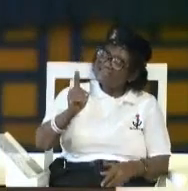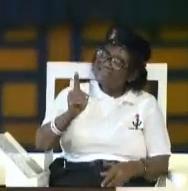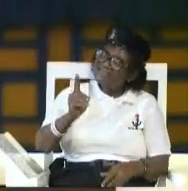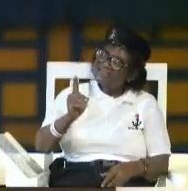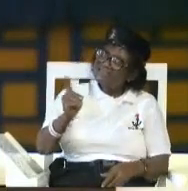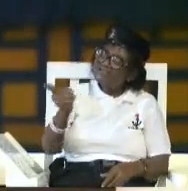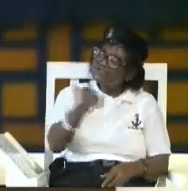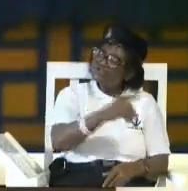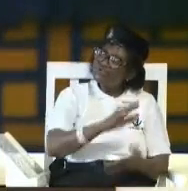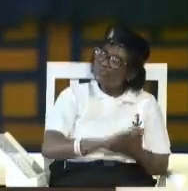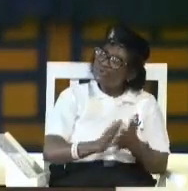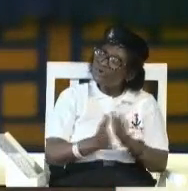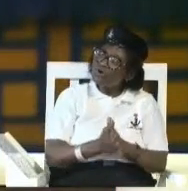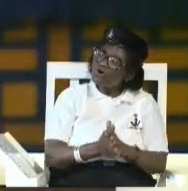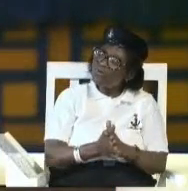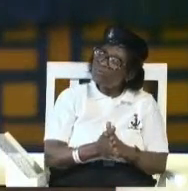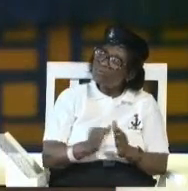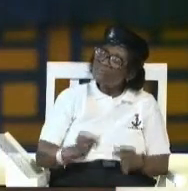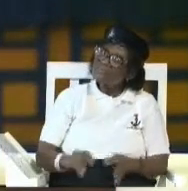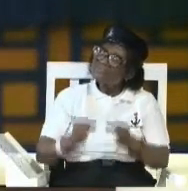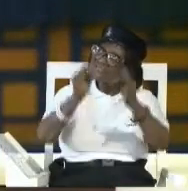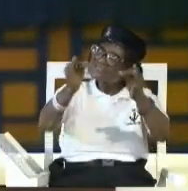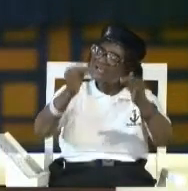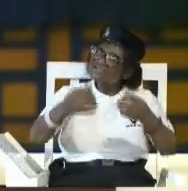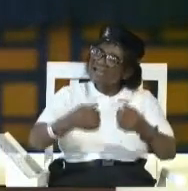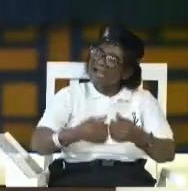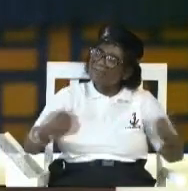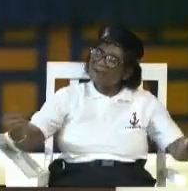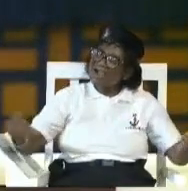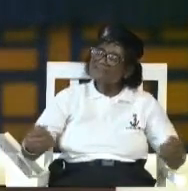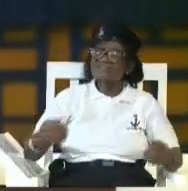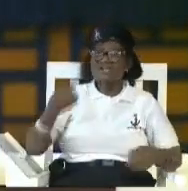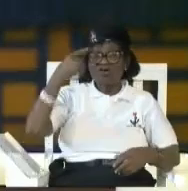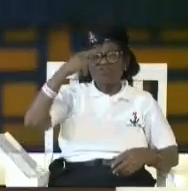you become set apart for God.